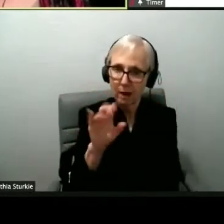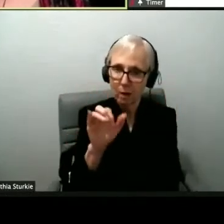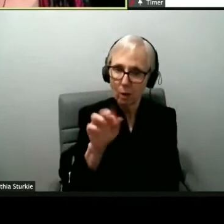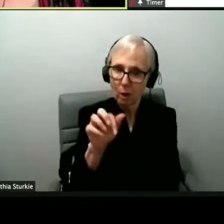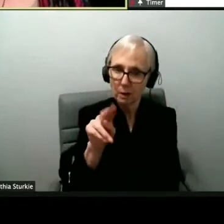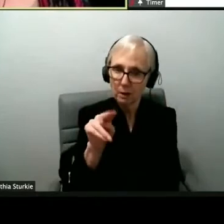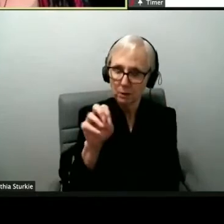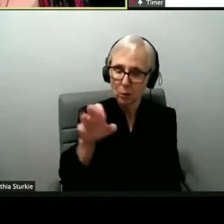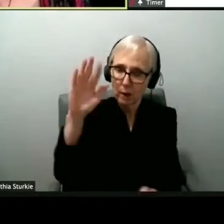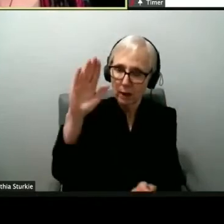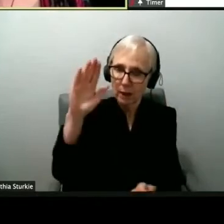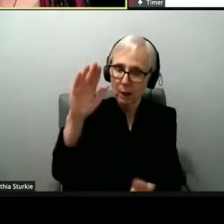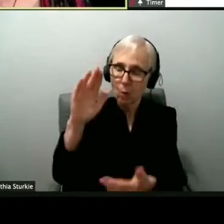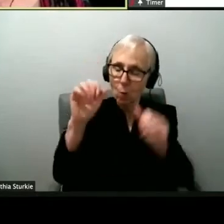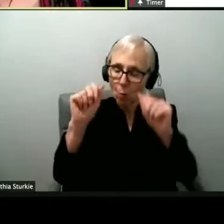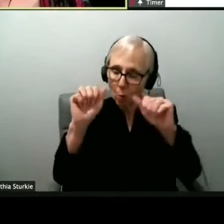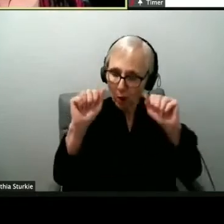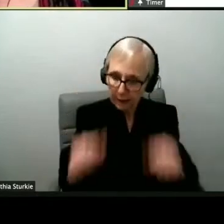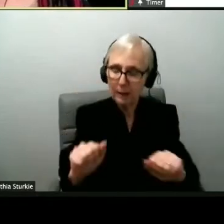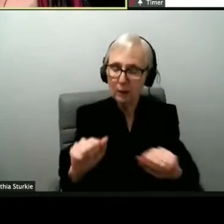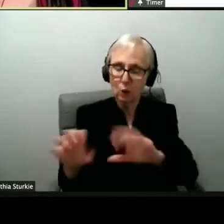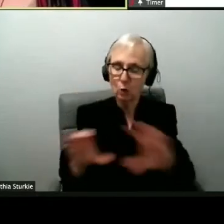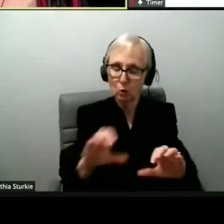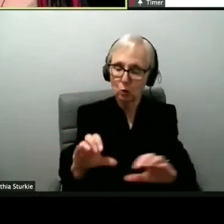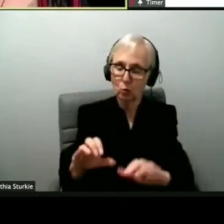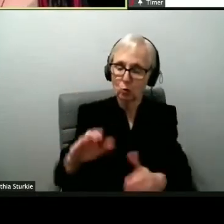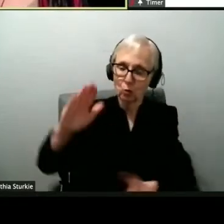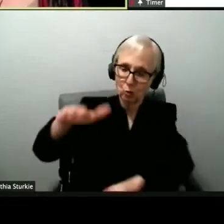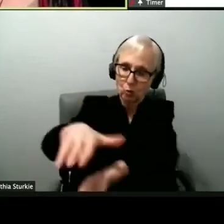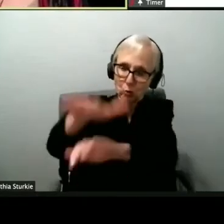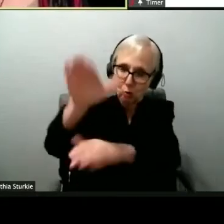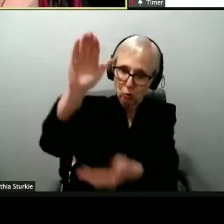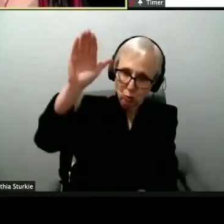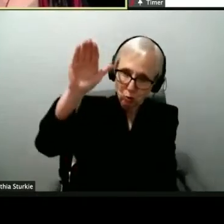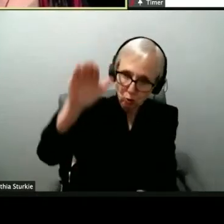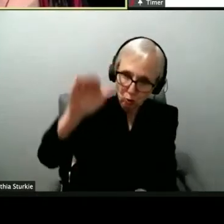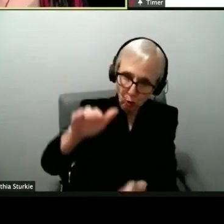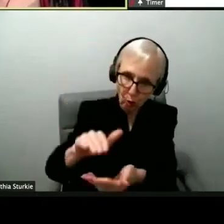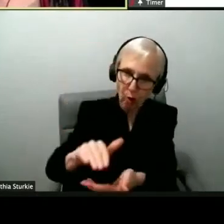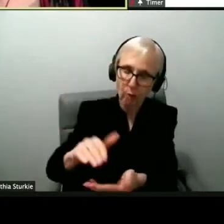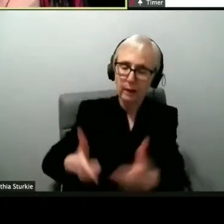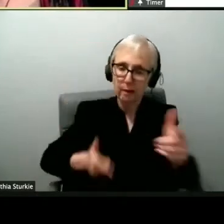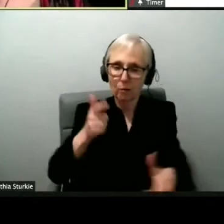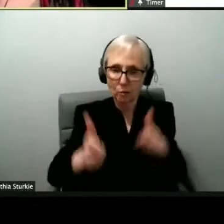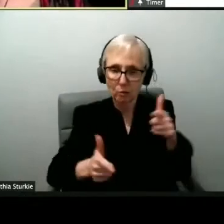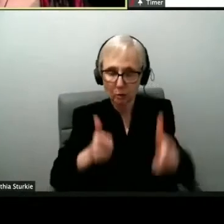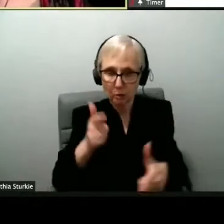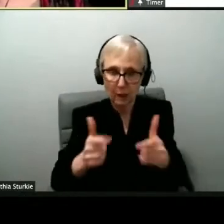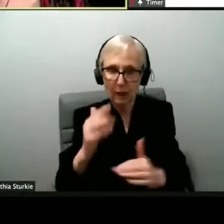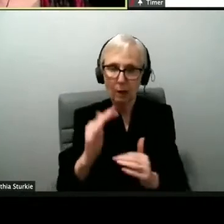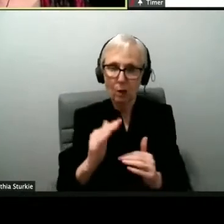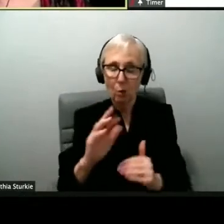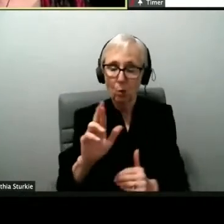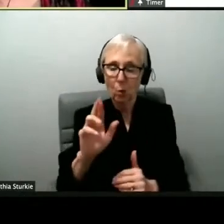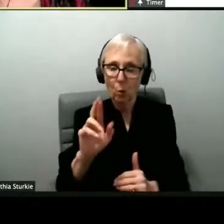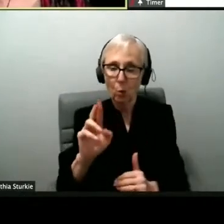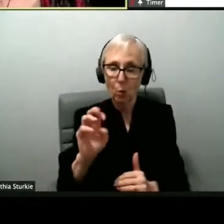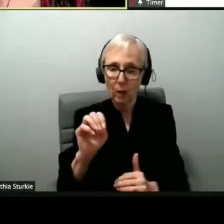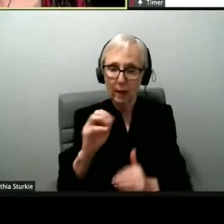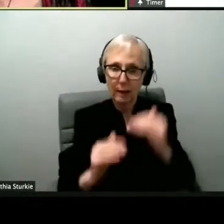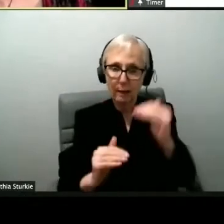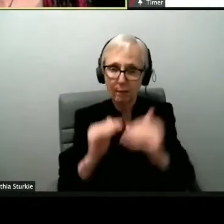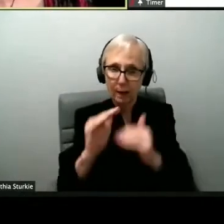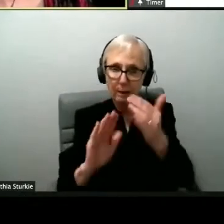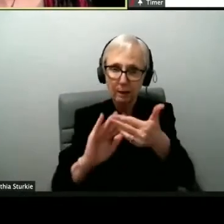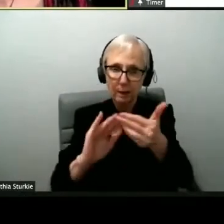shooting? What is your vision for addressing the violence on the East Side and for rebuilding the community? Remember,